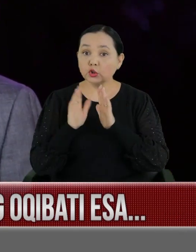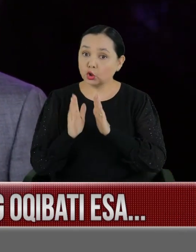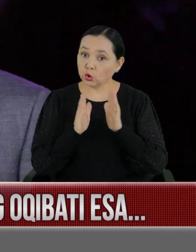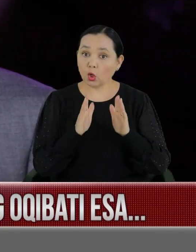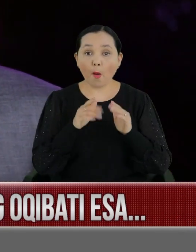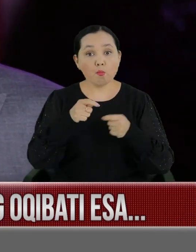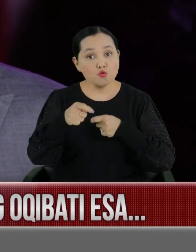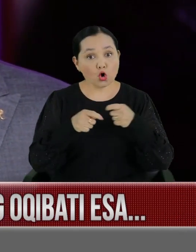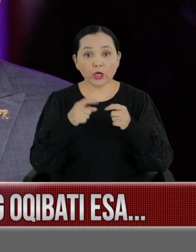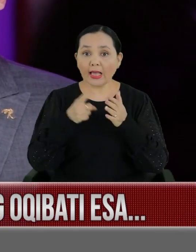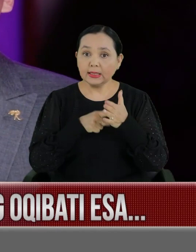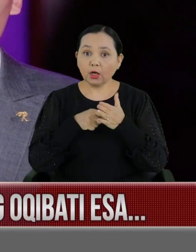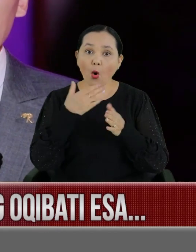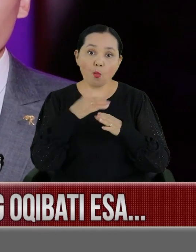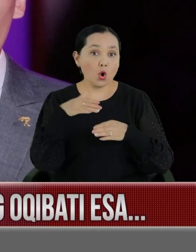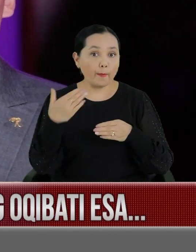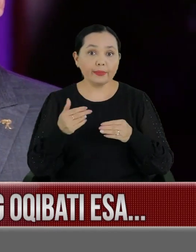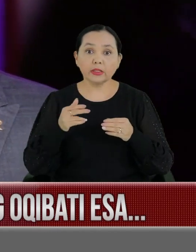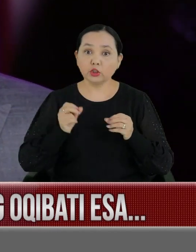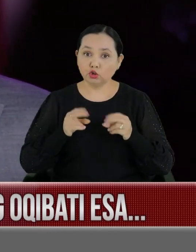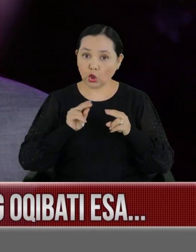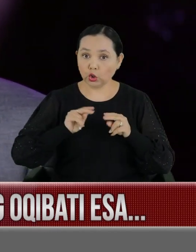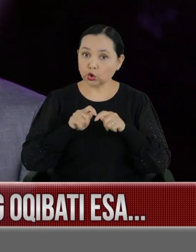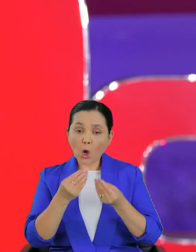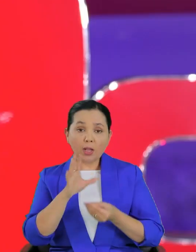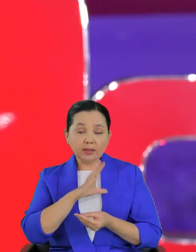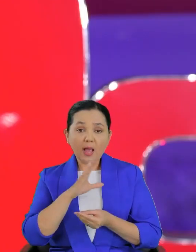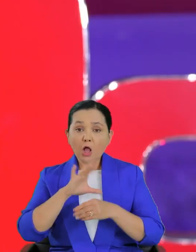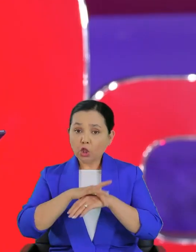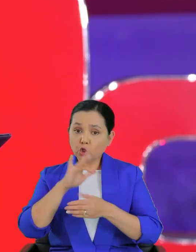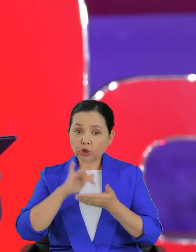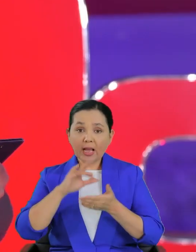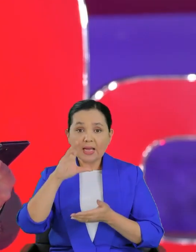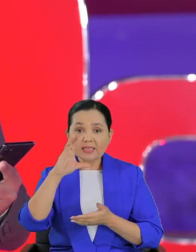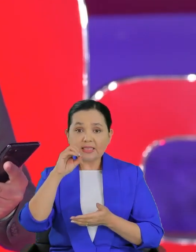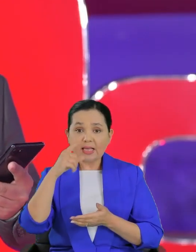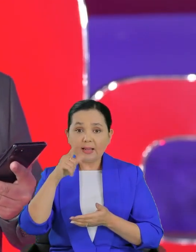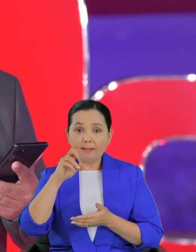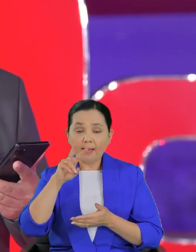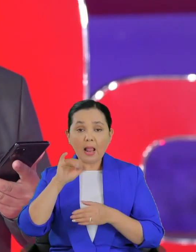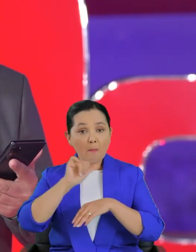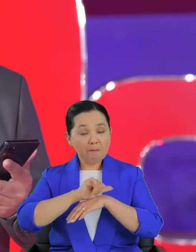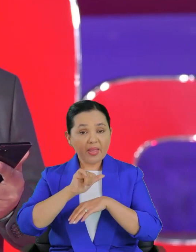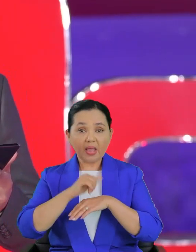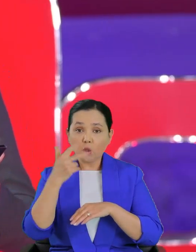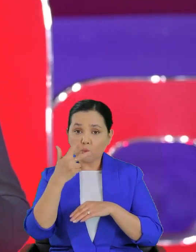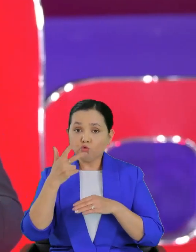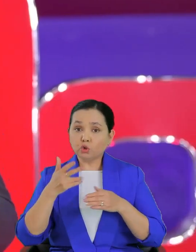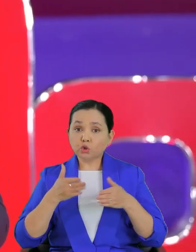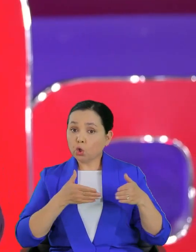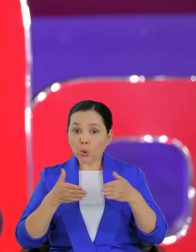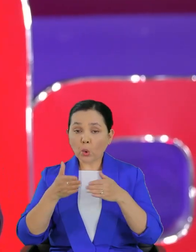boshqarmasi huzuridagi tergov bo'limi tomonidan jinoyat ishi qo'zg'atilgan. Toshkent shahri Sergeli bekatining 3-chi